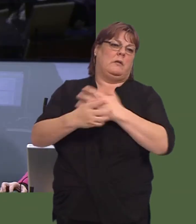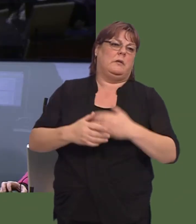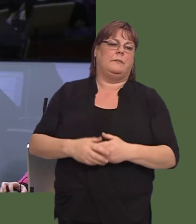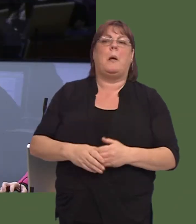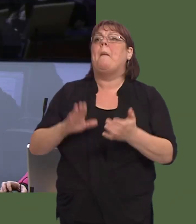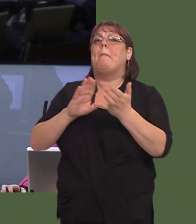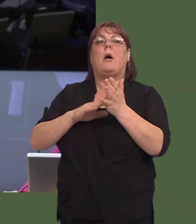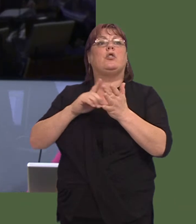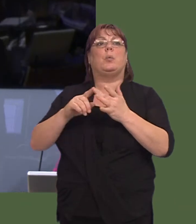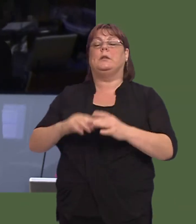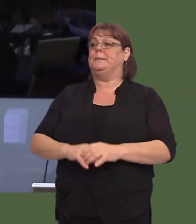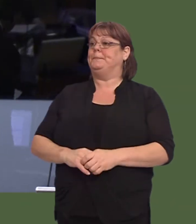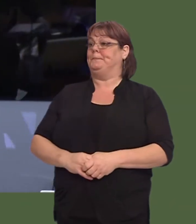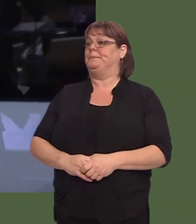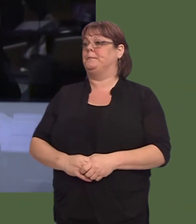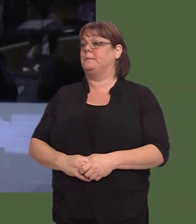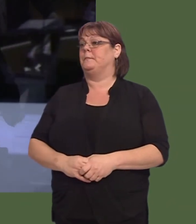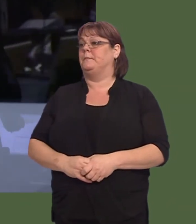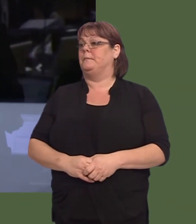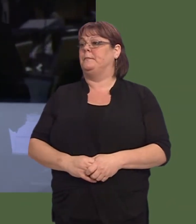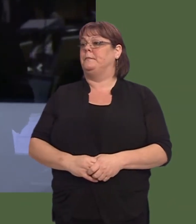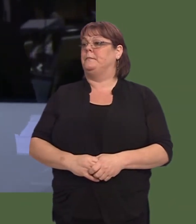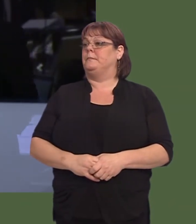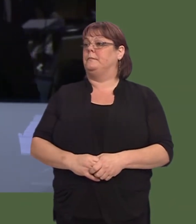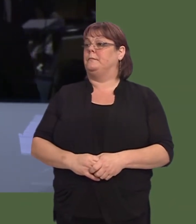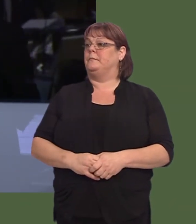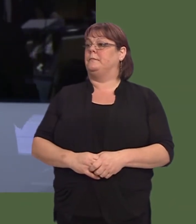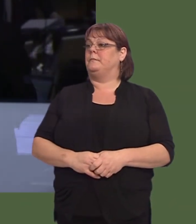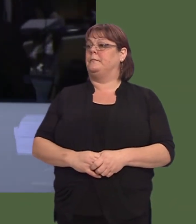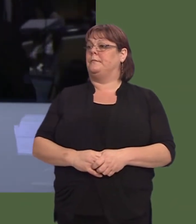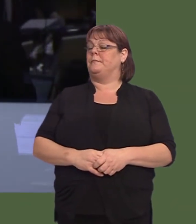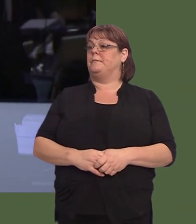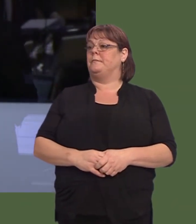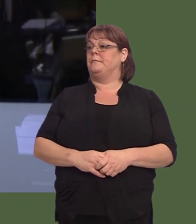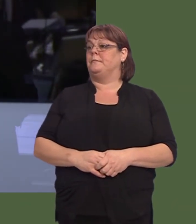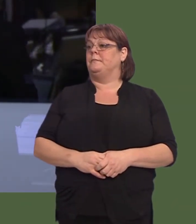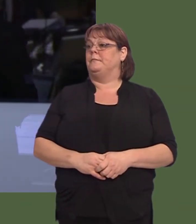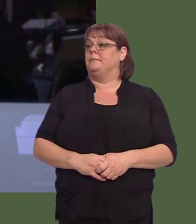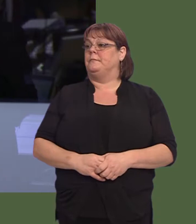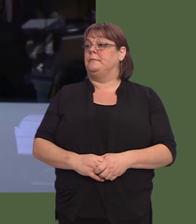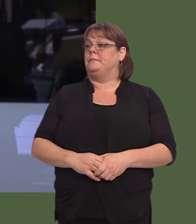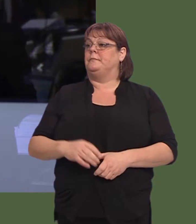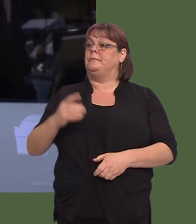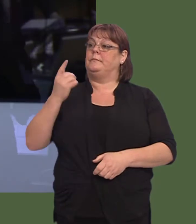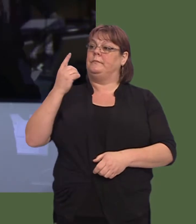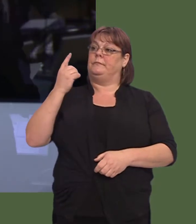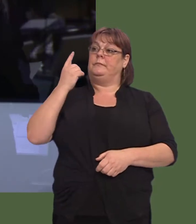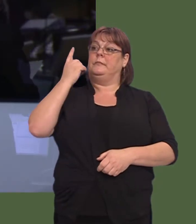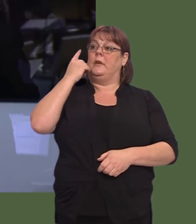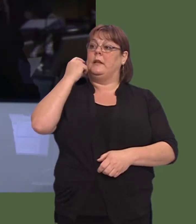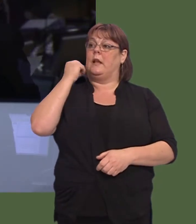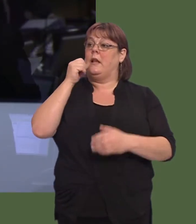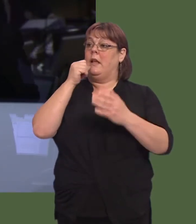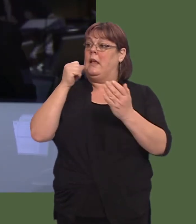Kishwood. Thank you very much. In his letter yesterday to the External Affairs and Additional Legislation Committee,